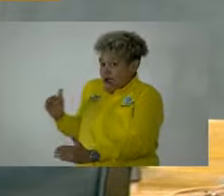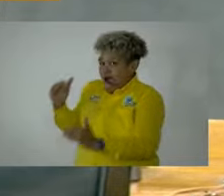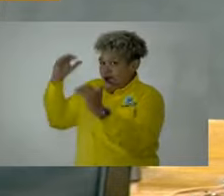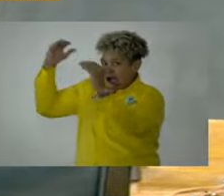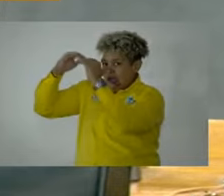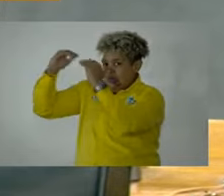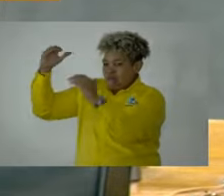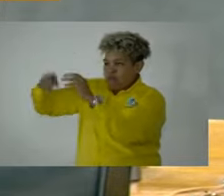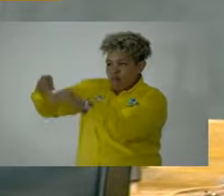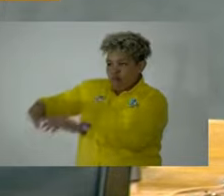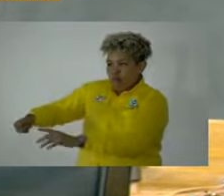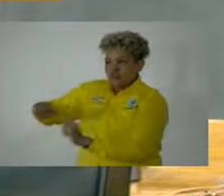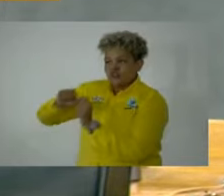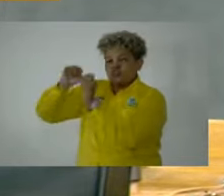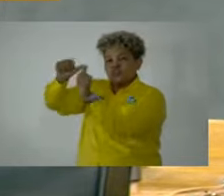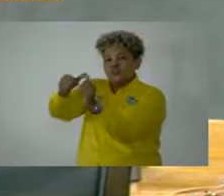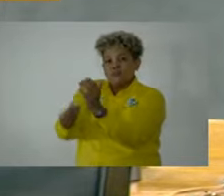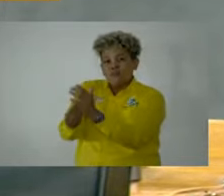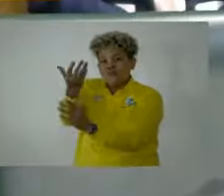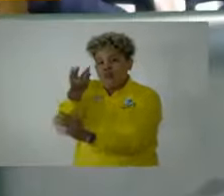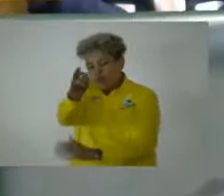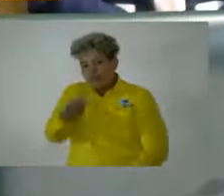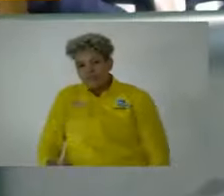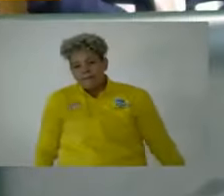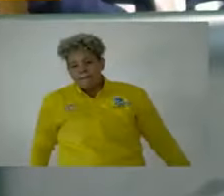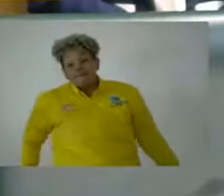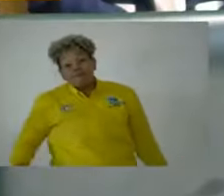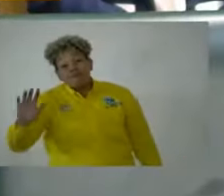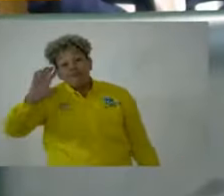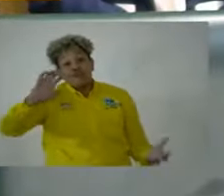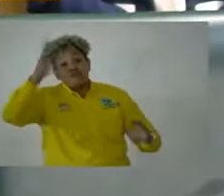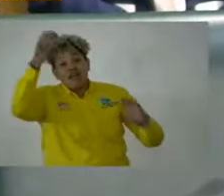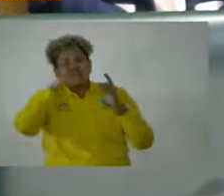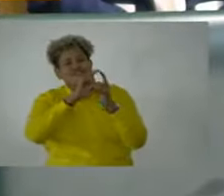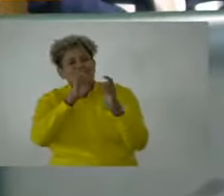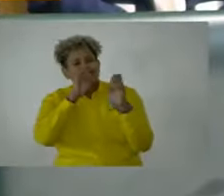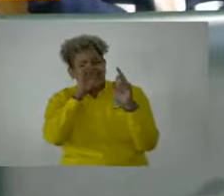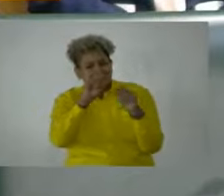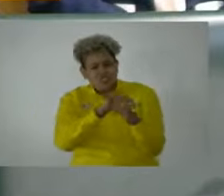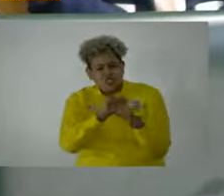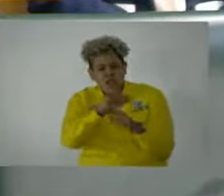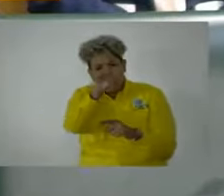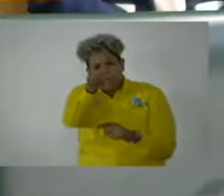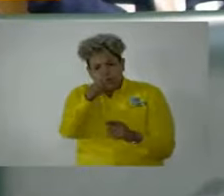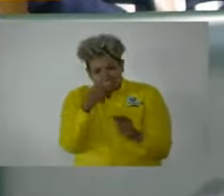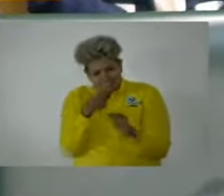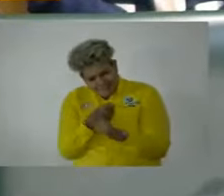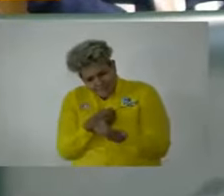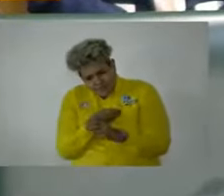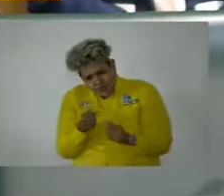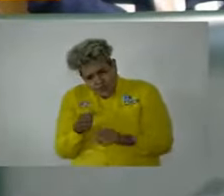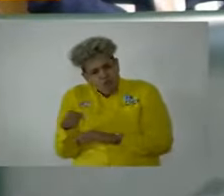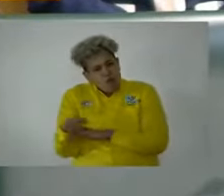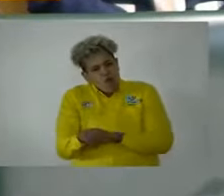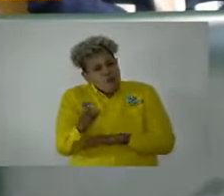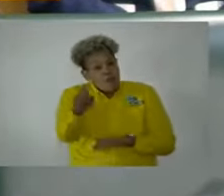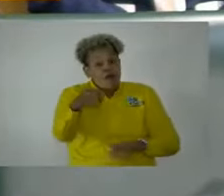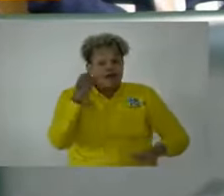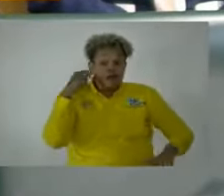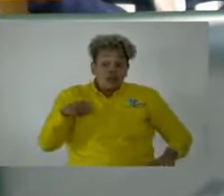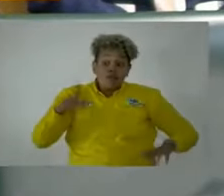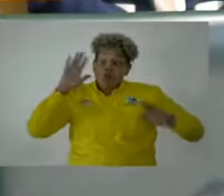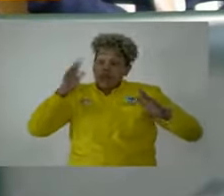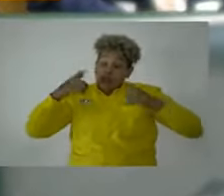levels of inclusive, sustainable growth. The crisis in education and training must be tackled and overcome if this is